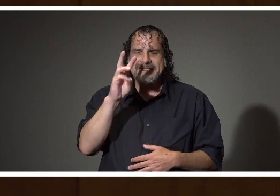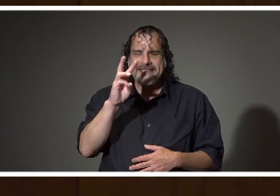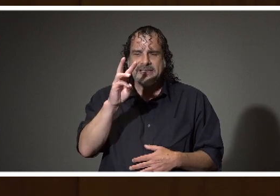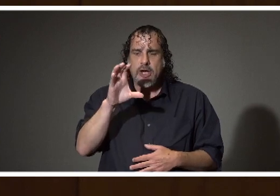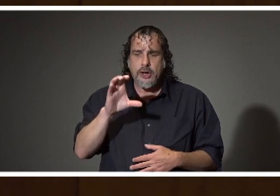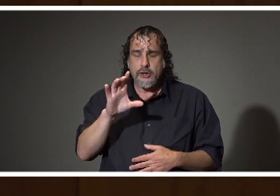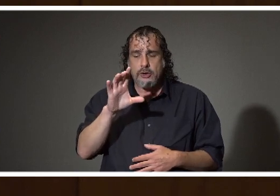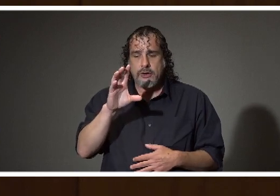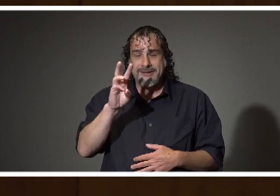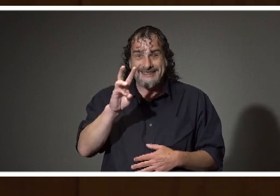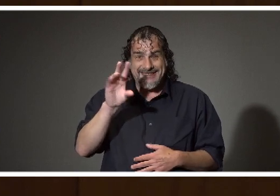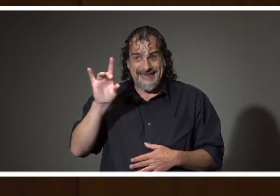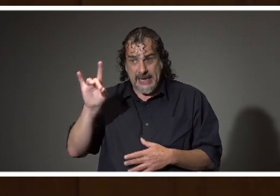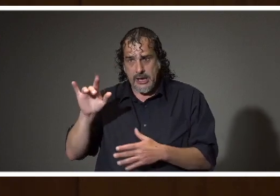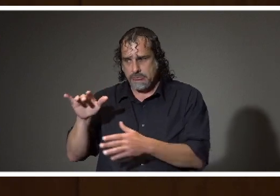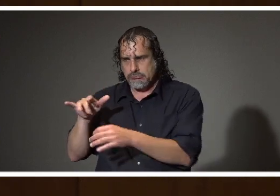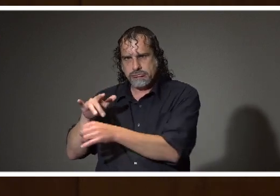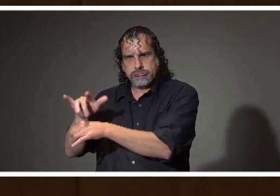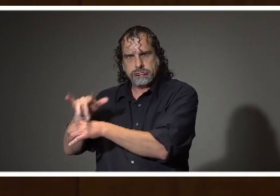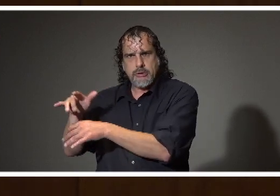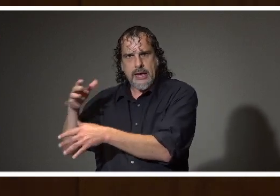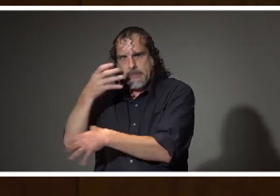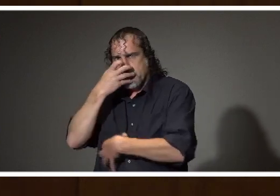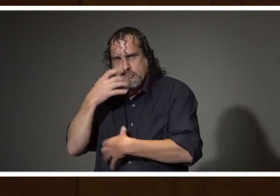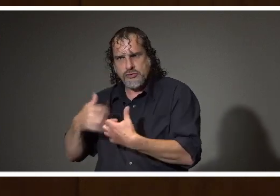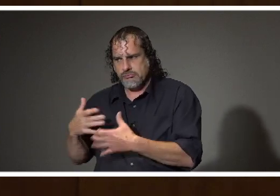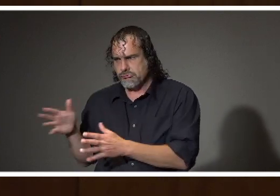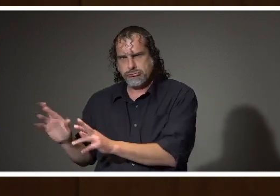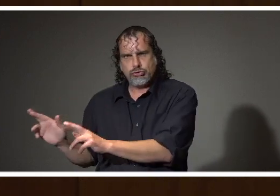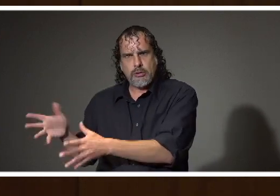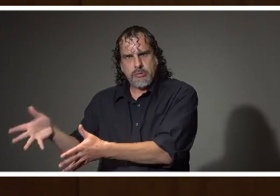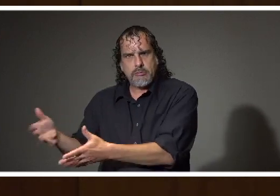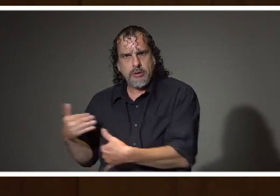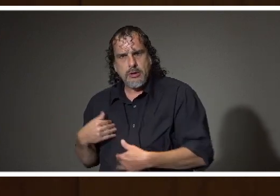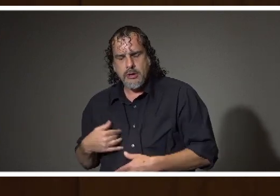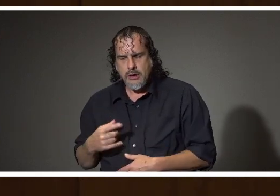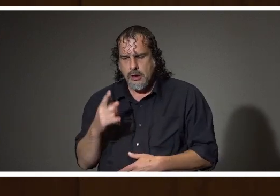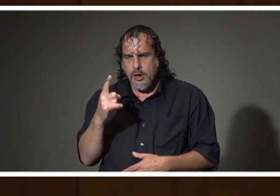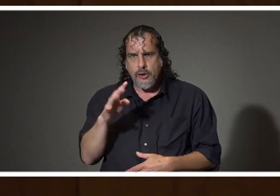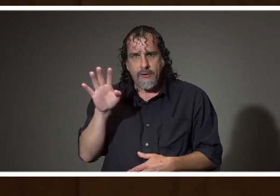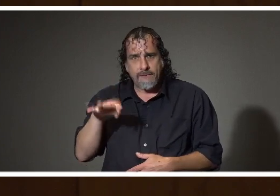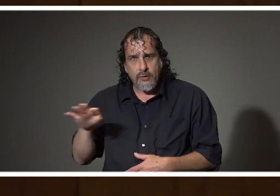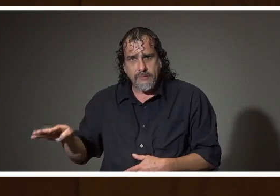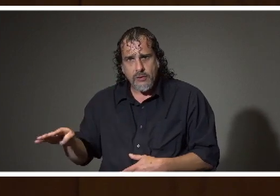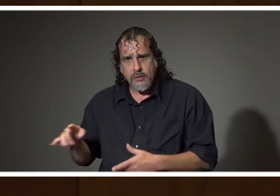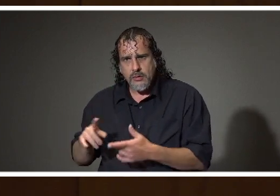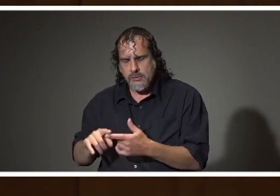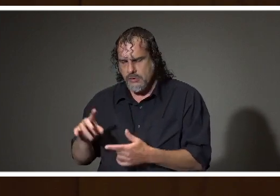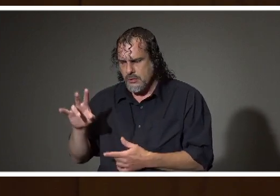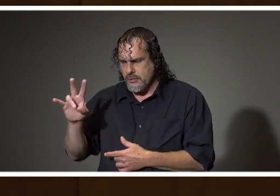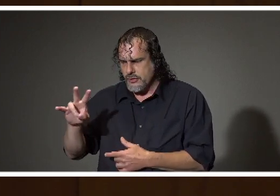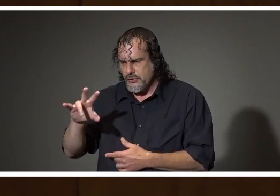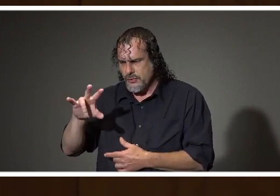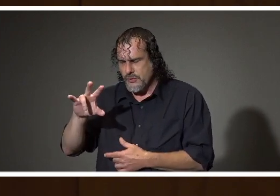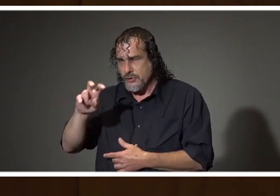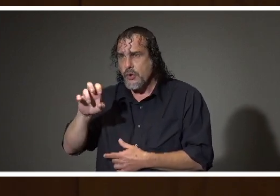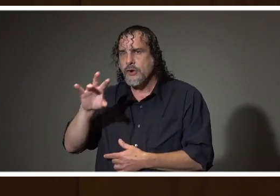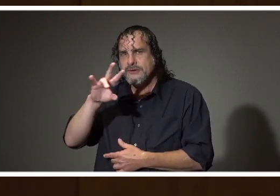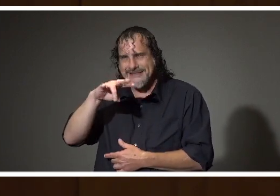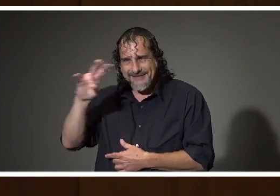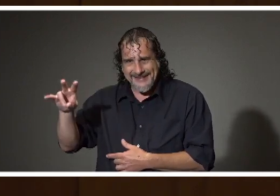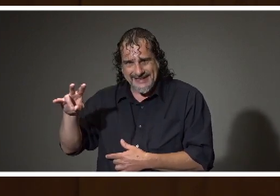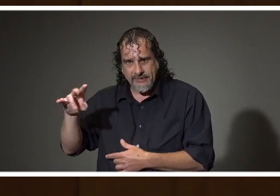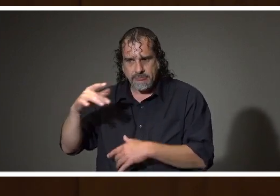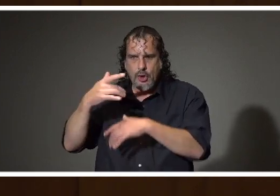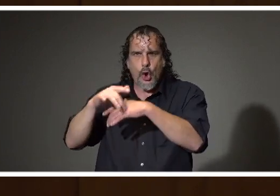668 available ventilators. COVID ICU patients, 144 with 277 open ICU beds. Again,